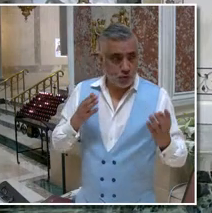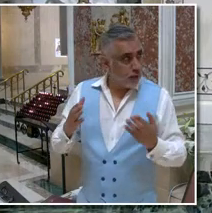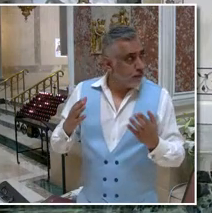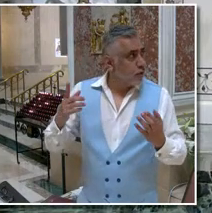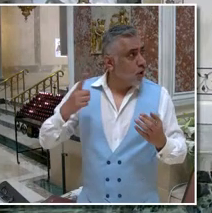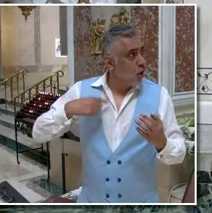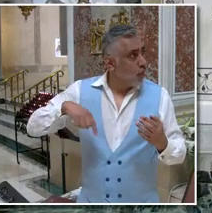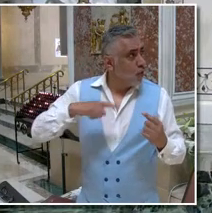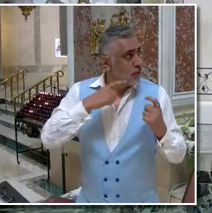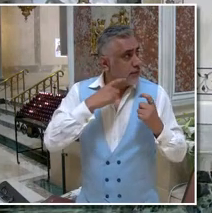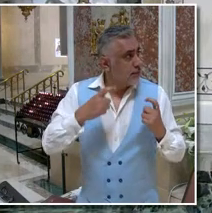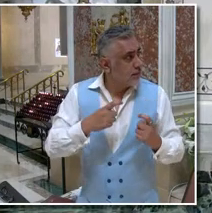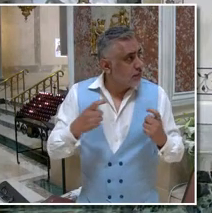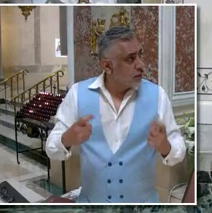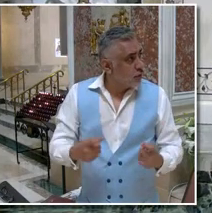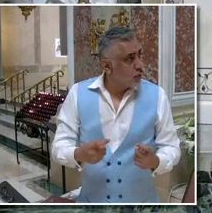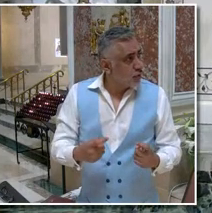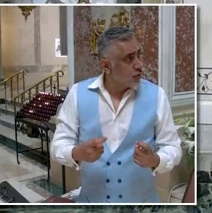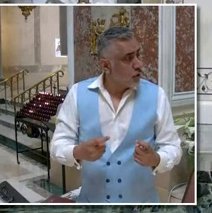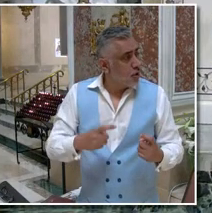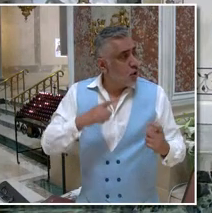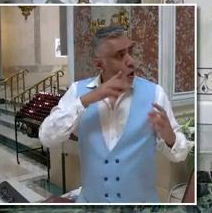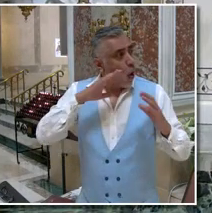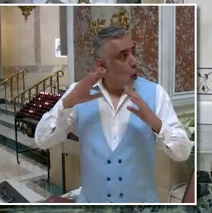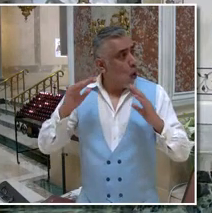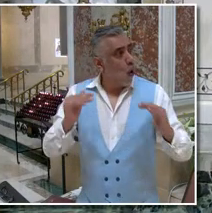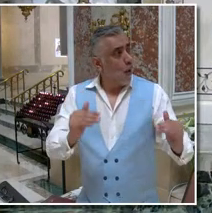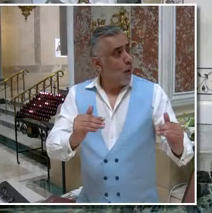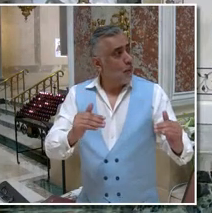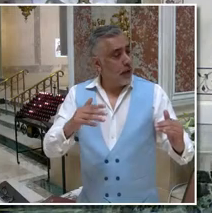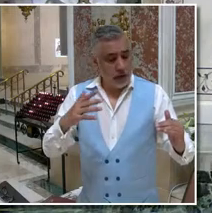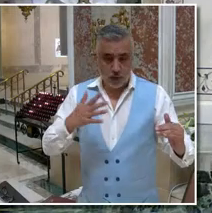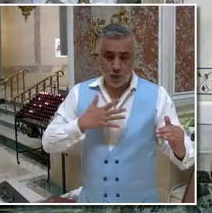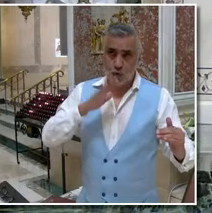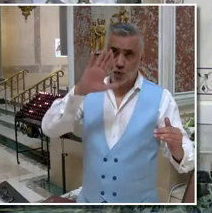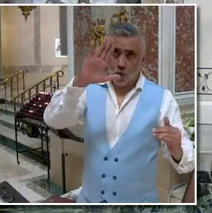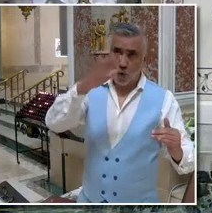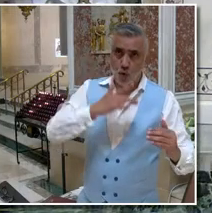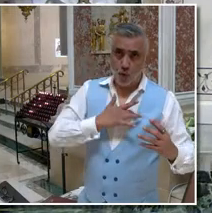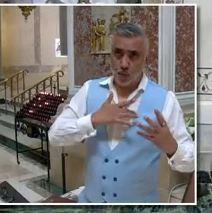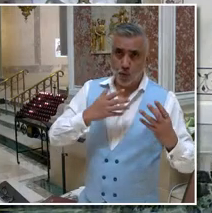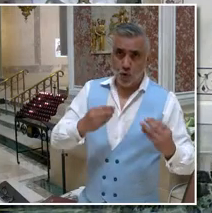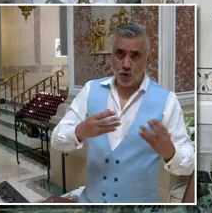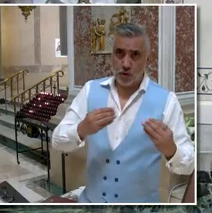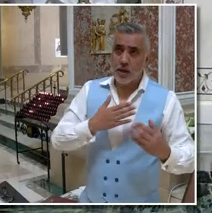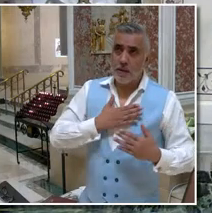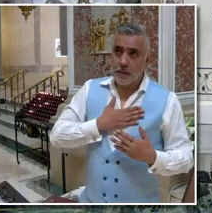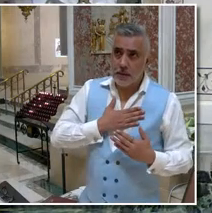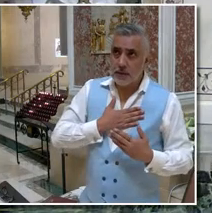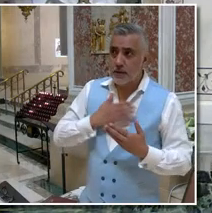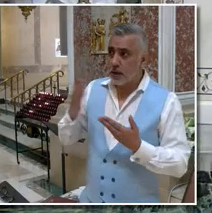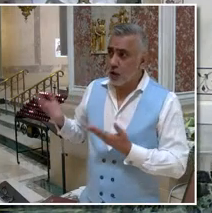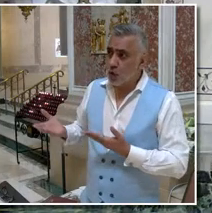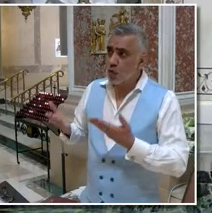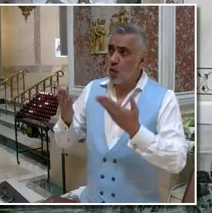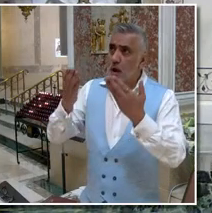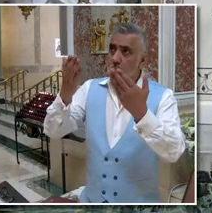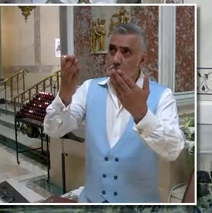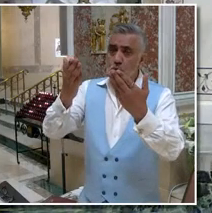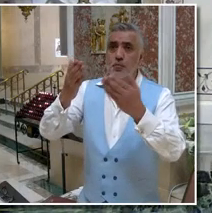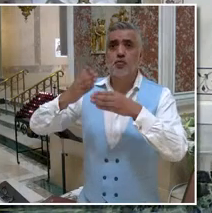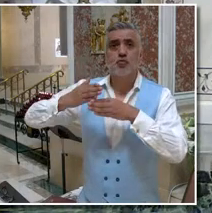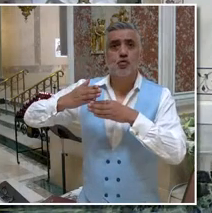though sinners, hope in your abundant mercies, graciously grant us some share and